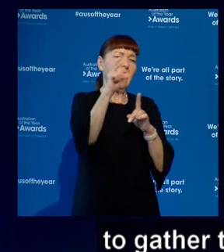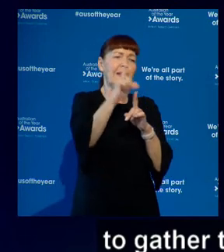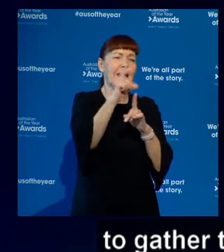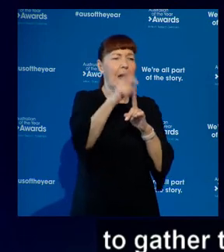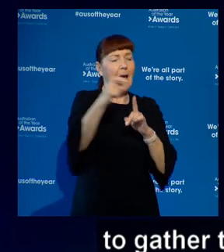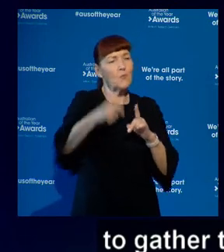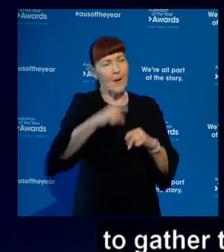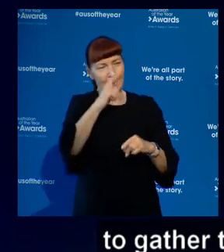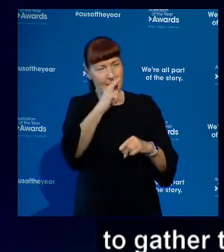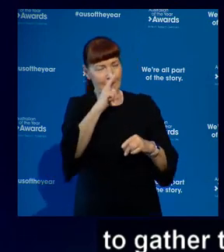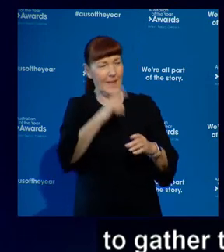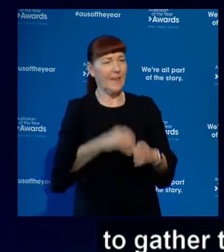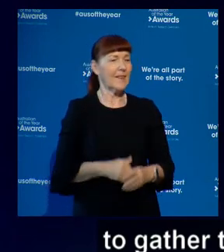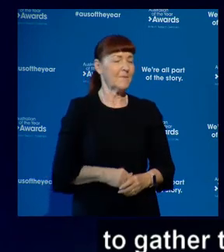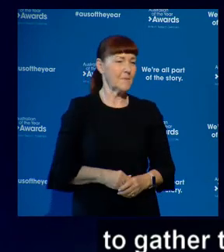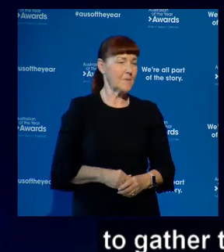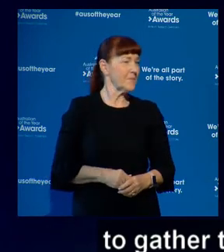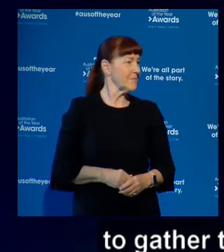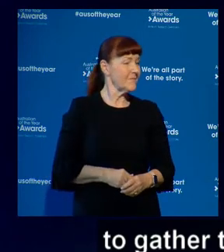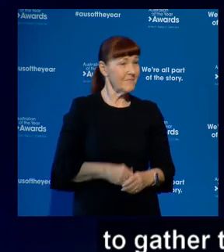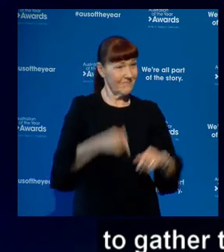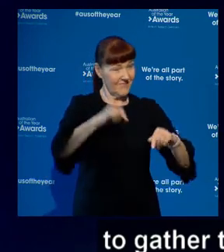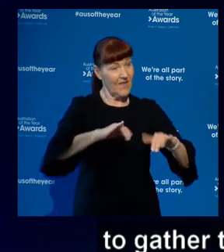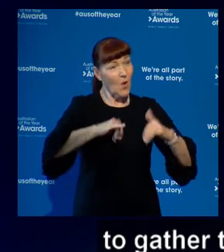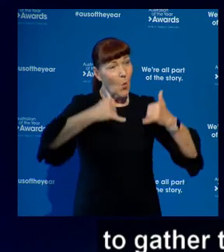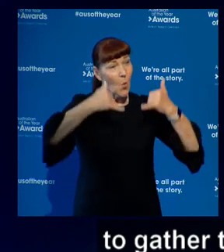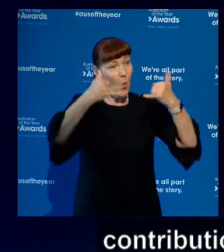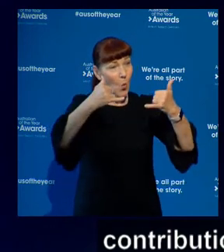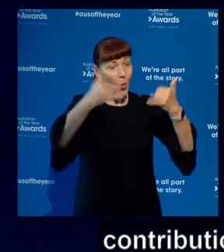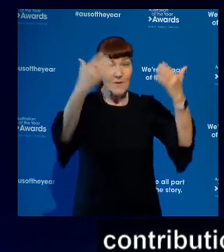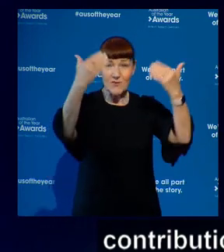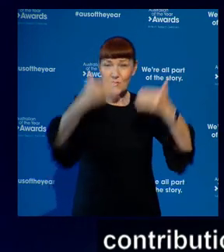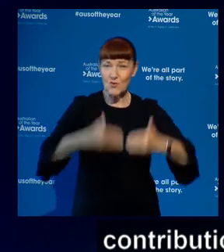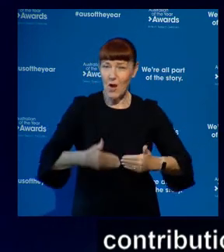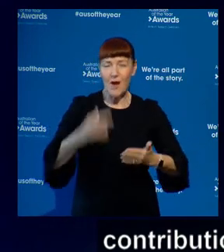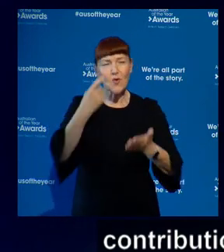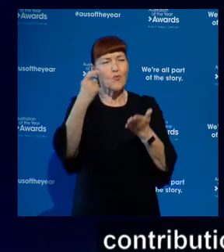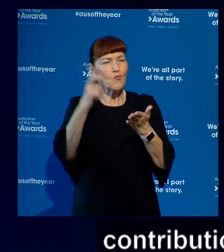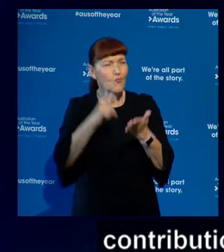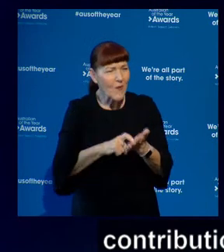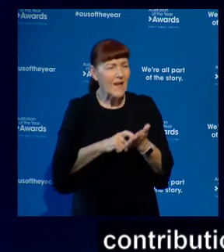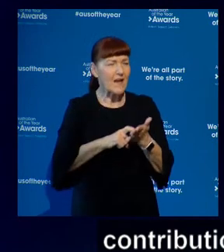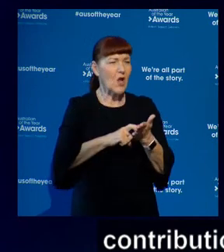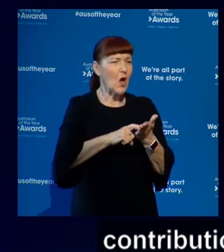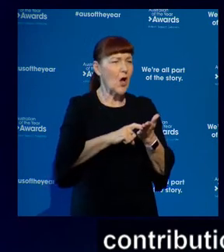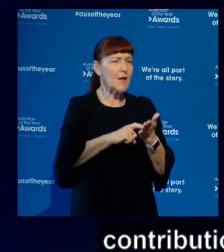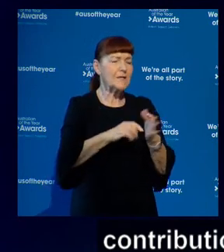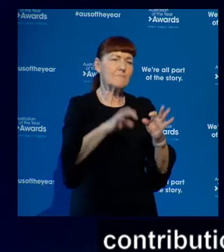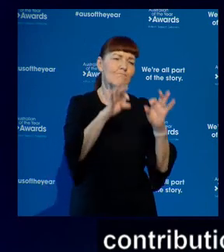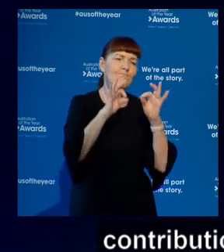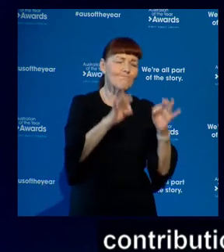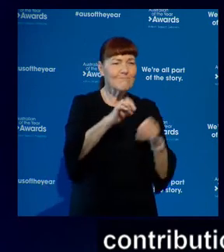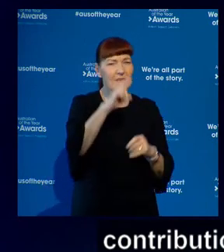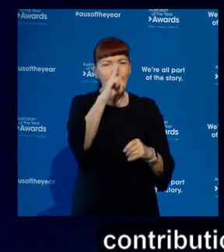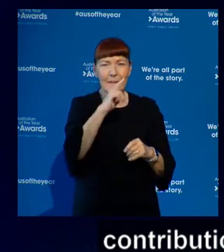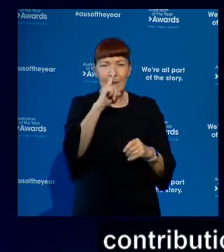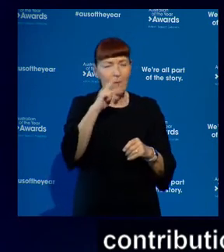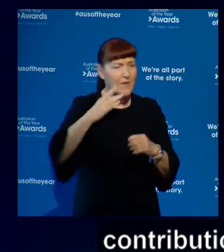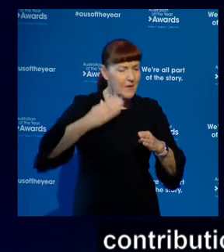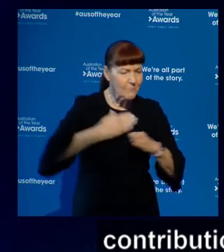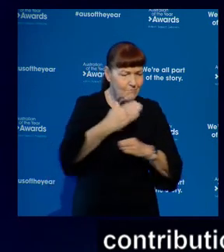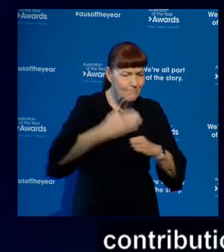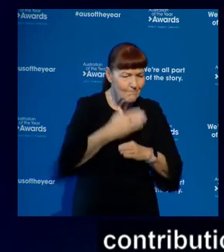fellow Australians. And the awards tonight recognise those achievements and